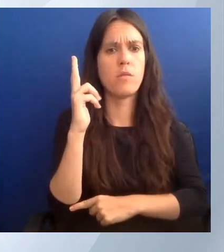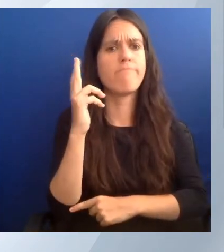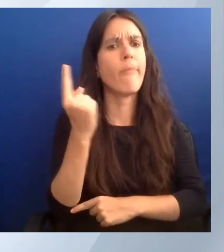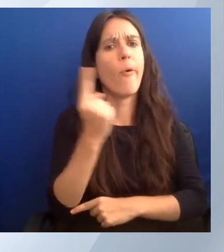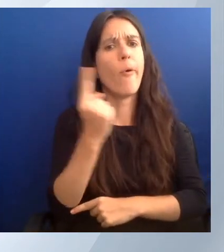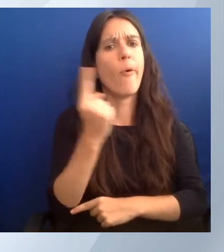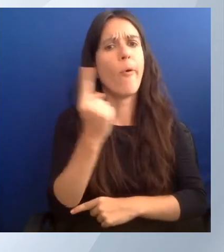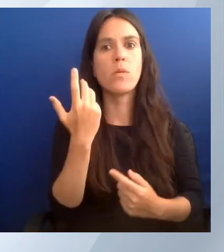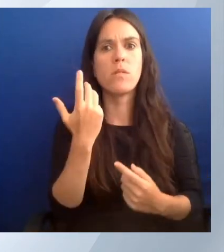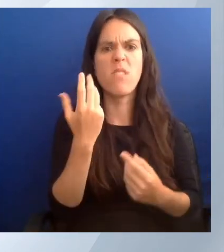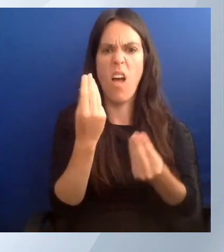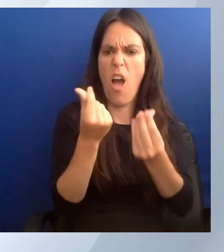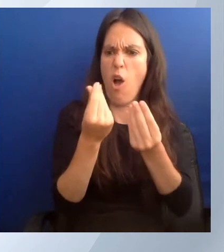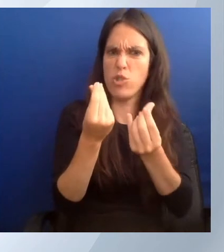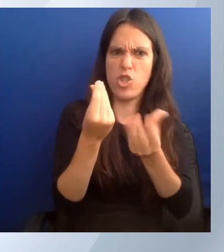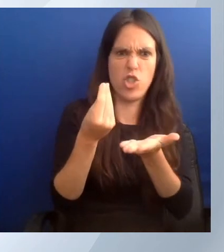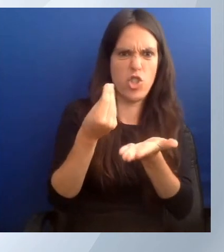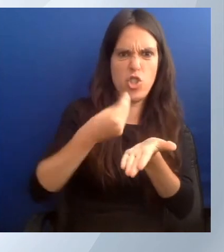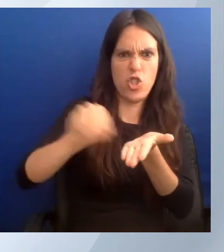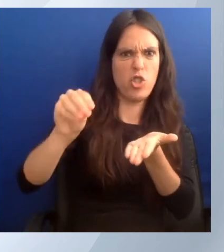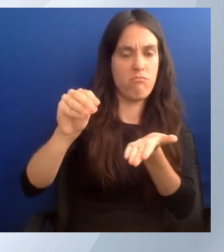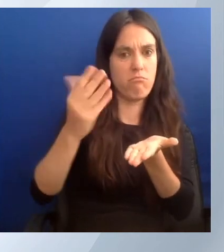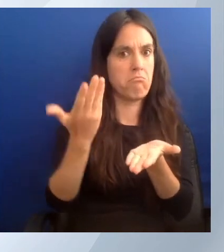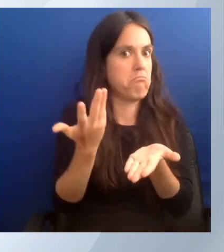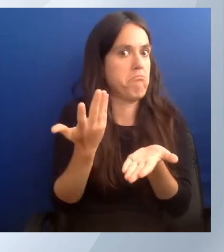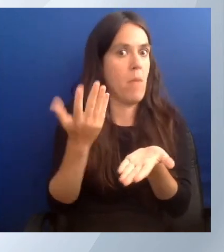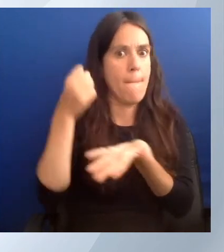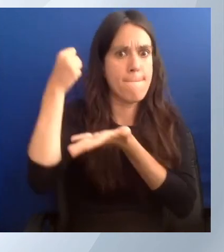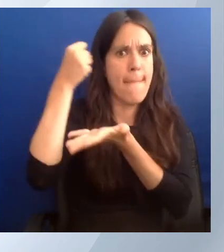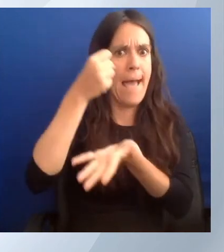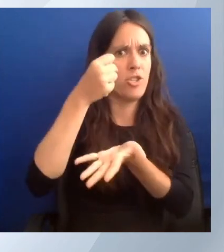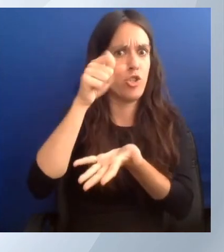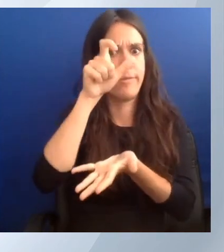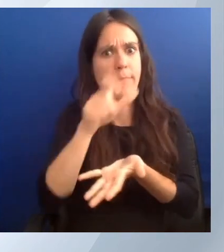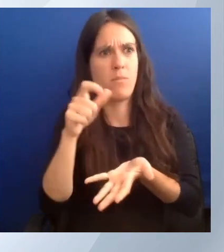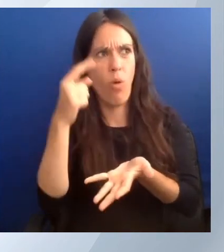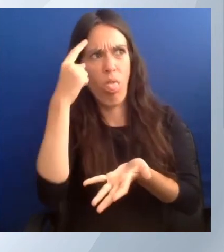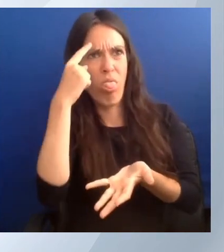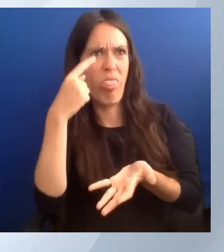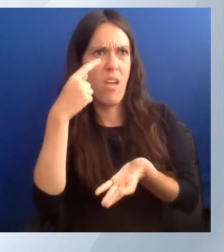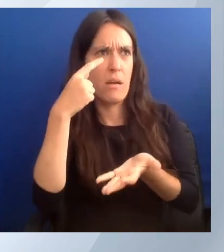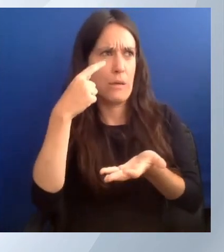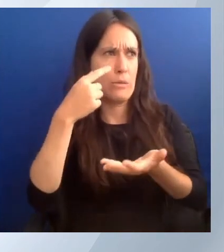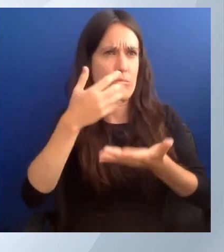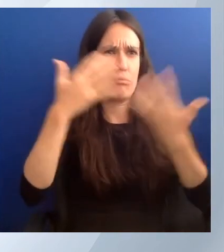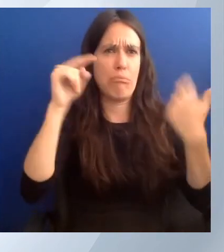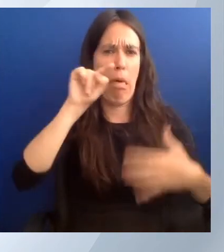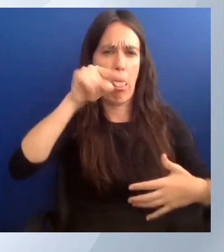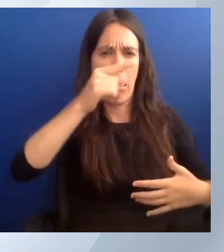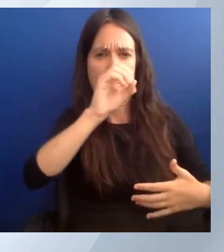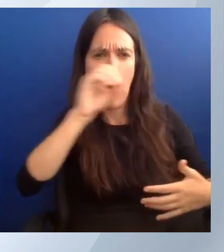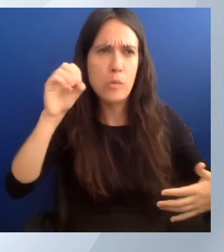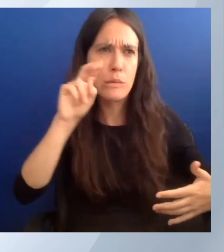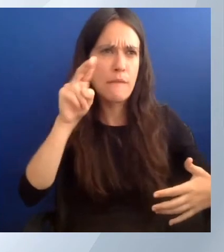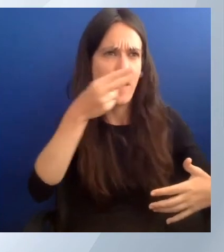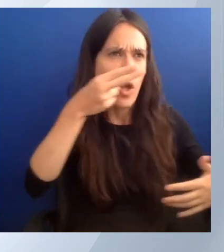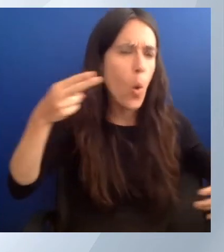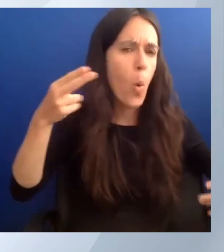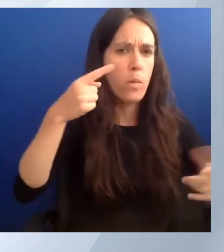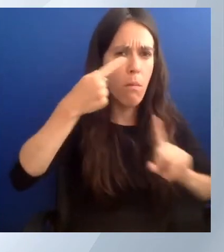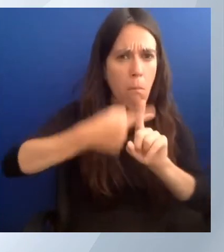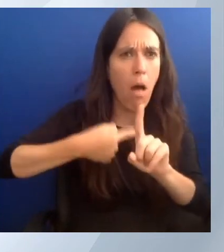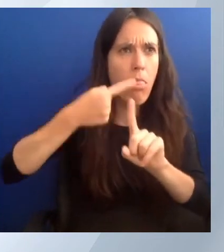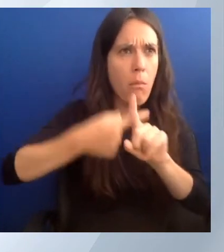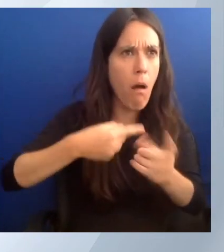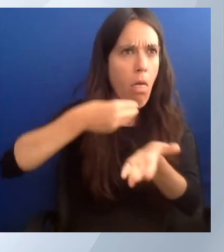is this going to cost? Because our budgeting people had visions of us spending hundreds of thousands of euros a month going from our own data